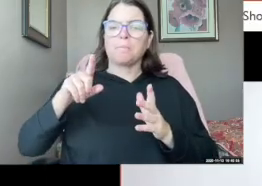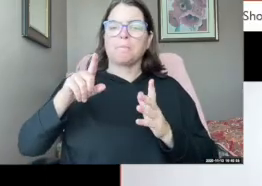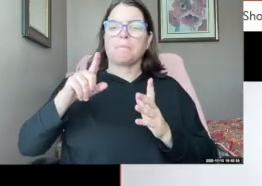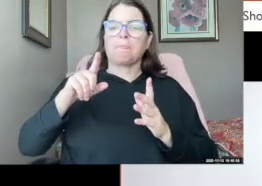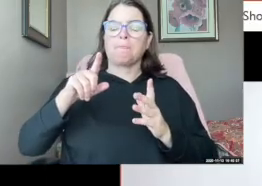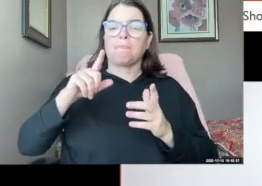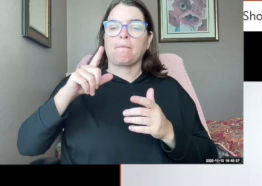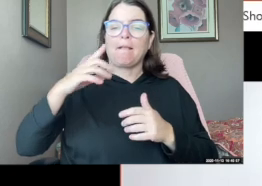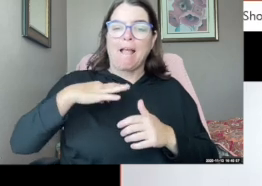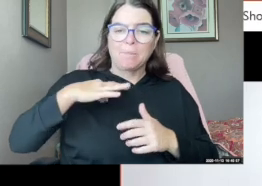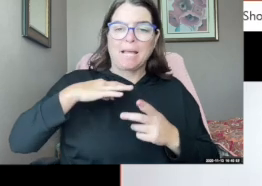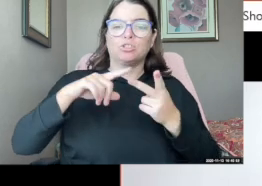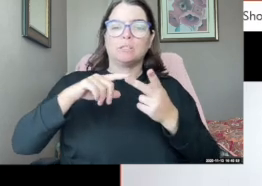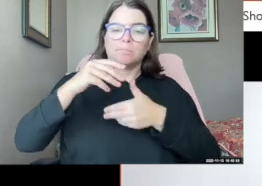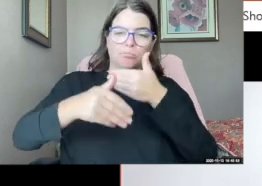the